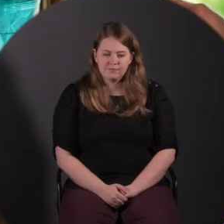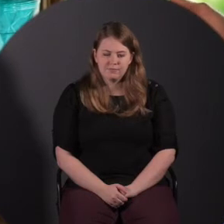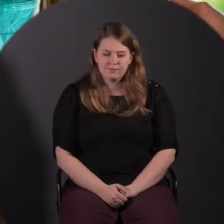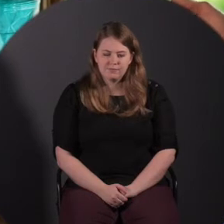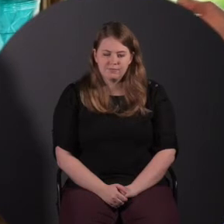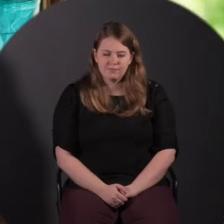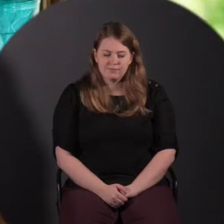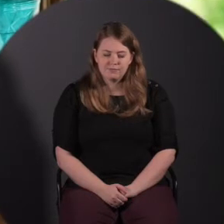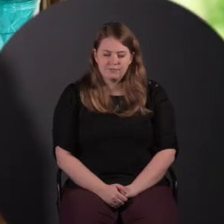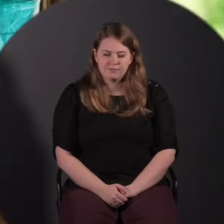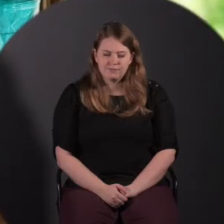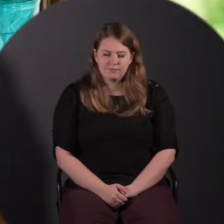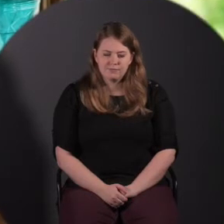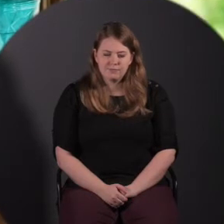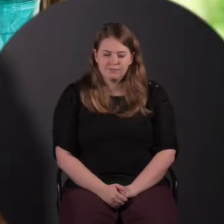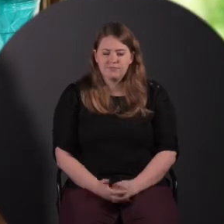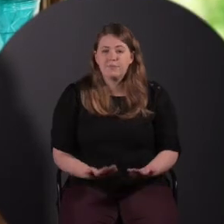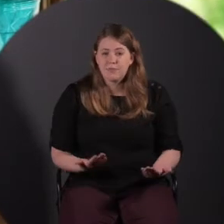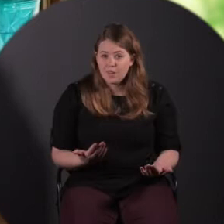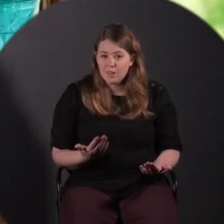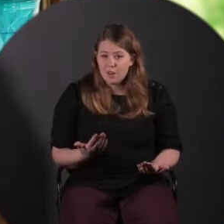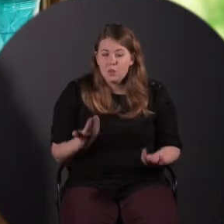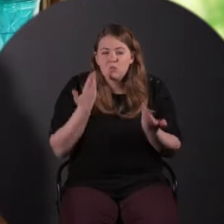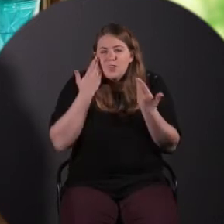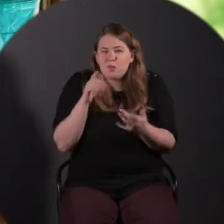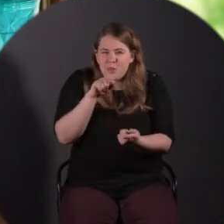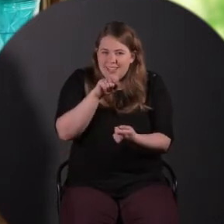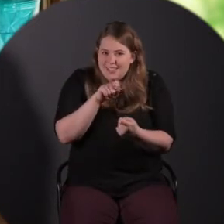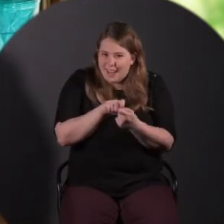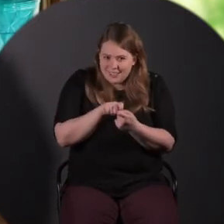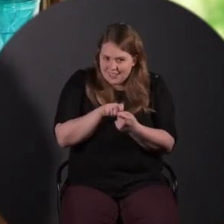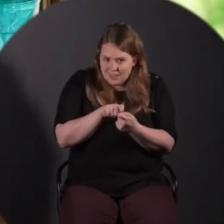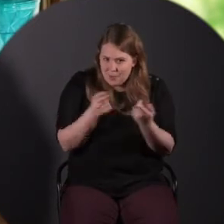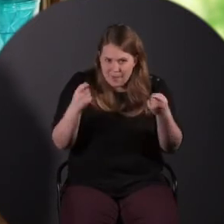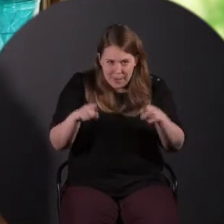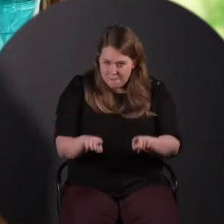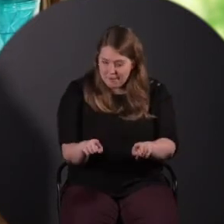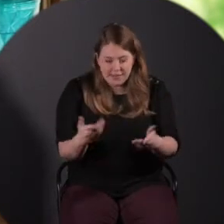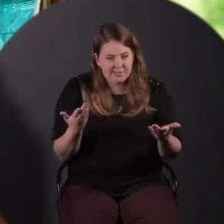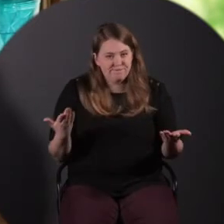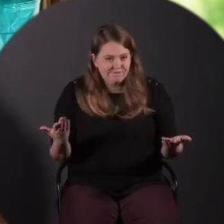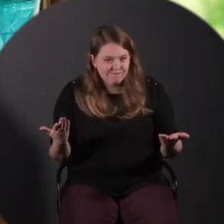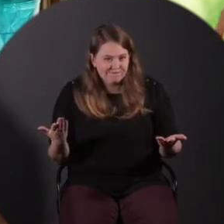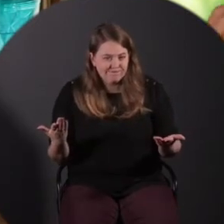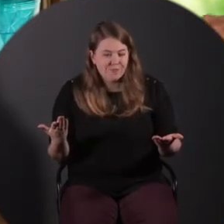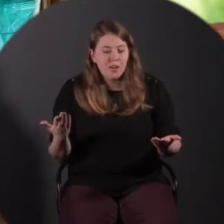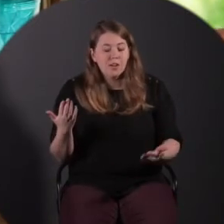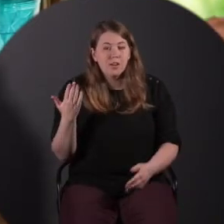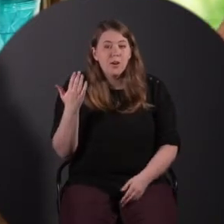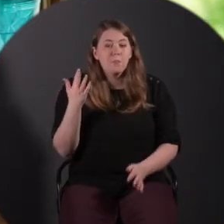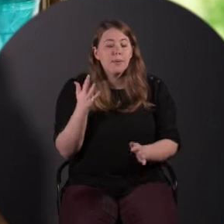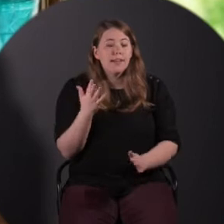thanks. Now listen, we don't know exactly what Paul was talking about here. We don't know what happened exactly, but